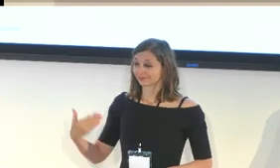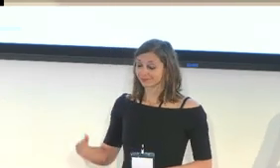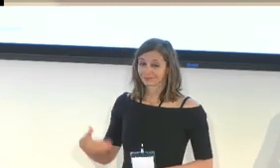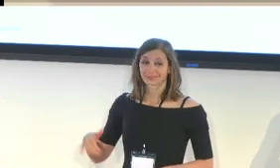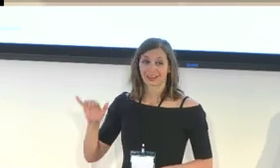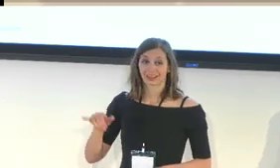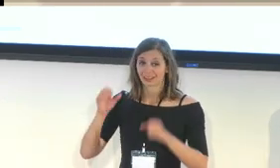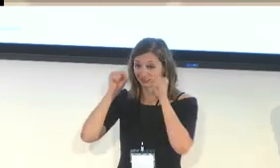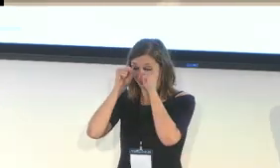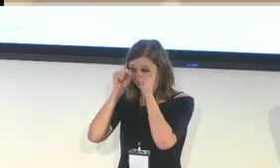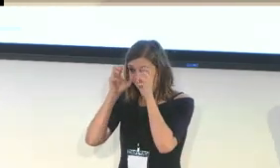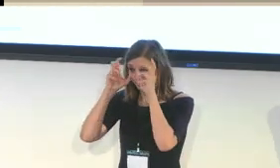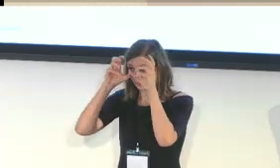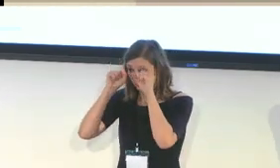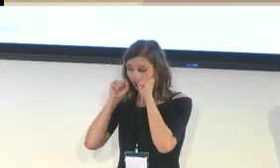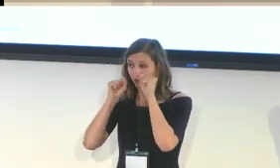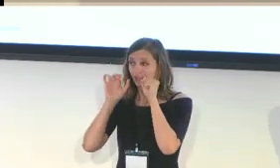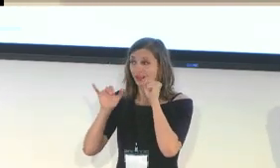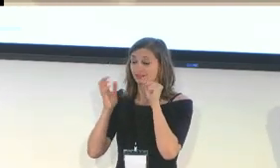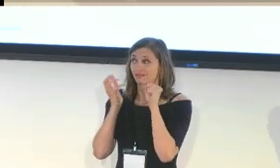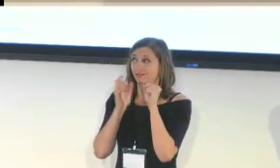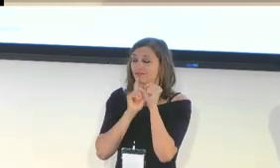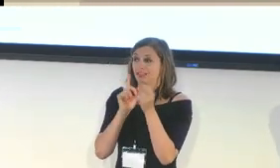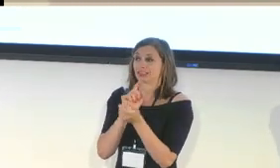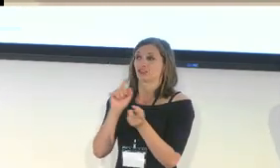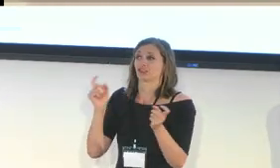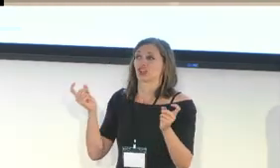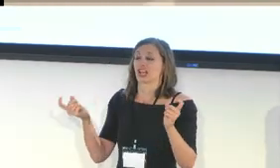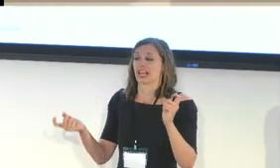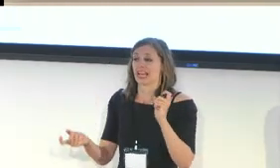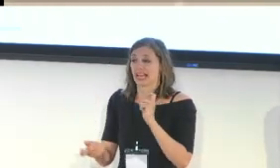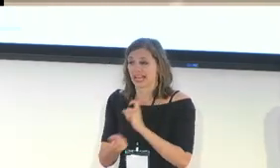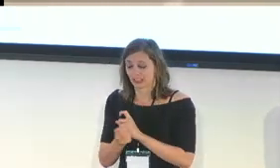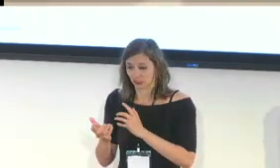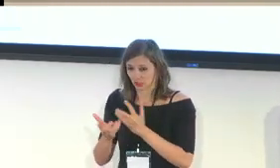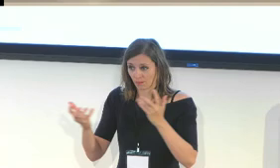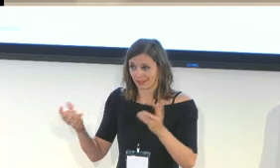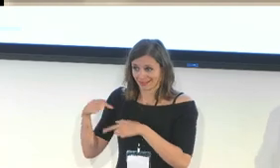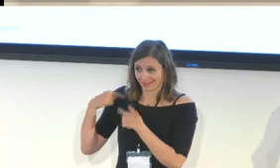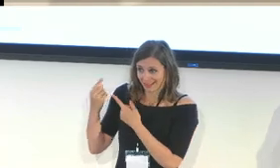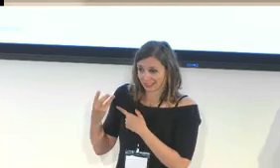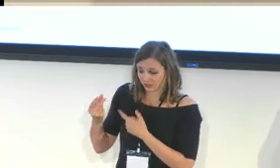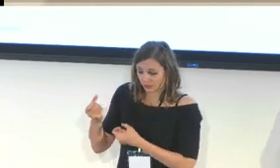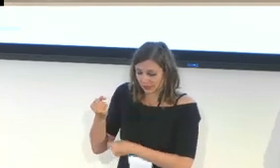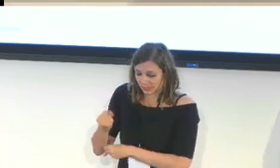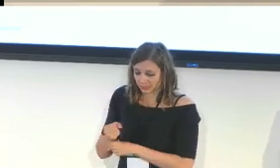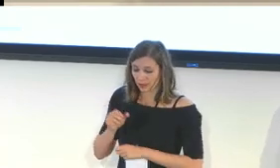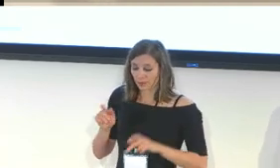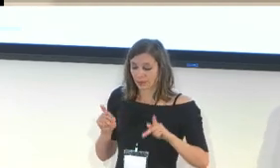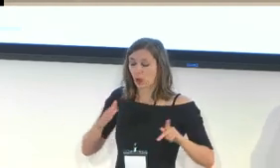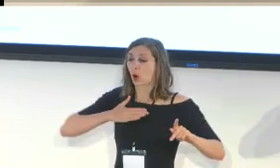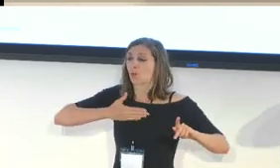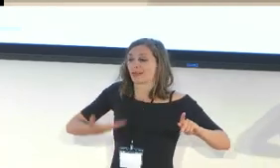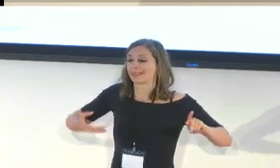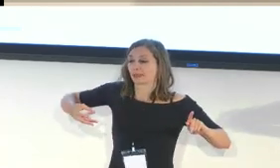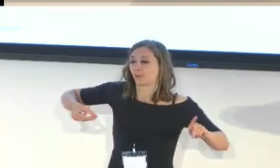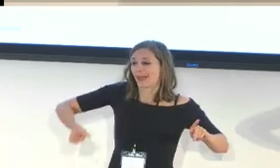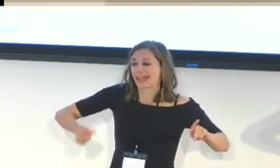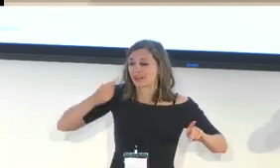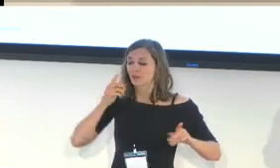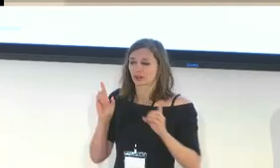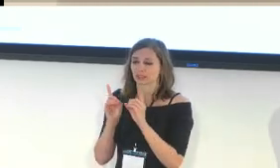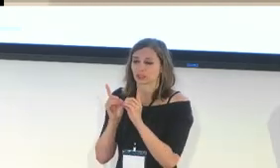how much that's changed over the last few years, that people are willing to pay for a digital asset because they recognize that it has